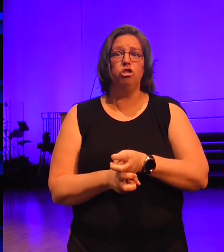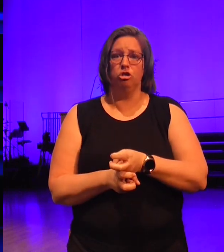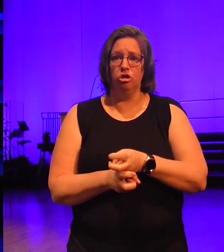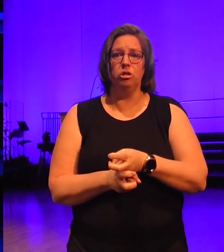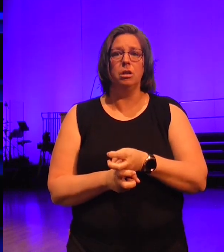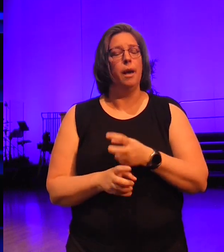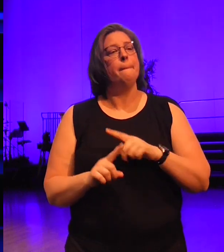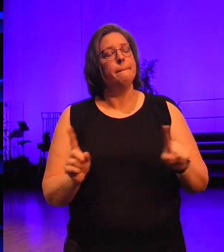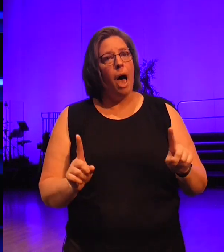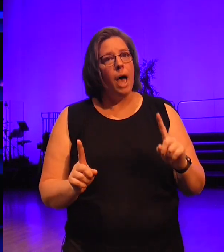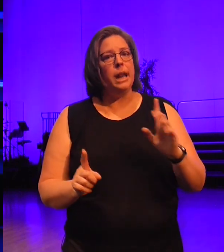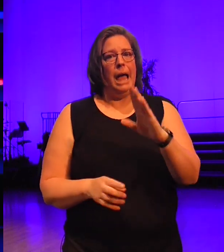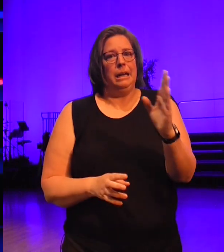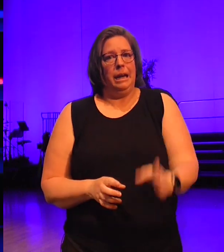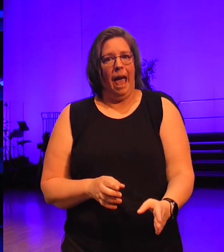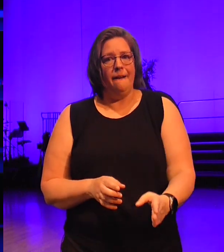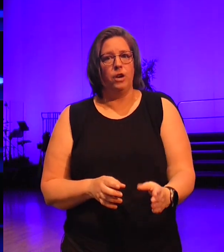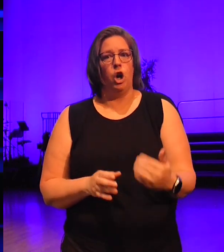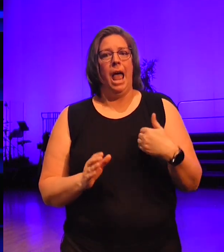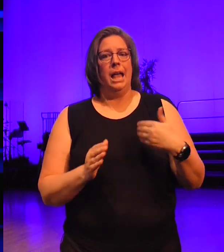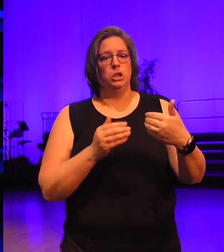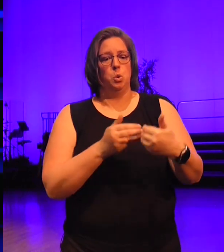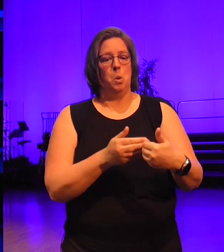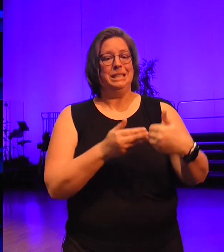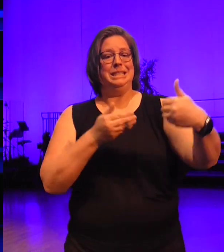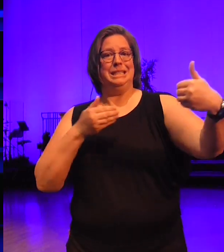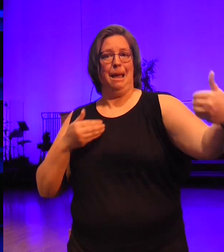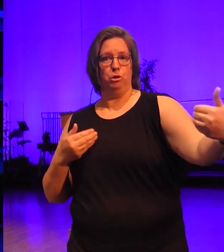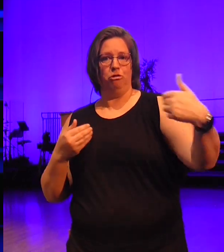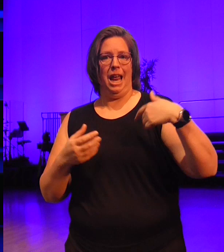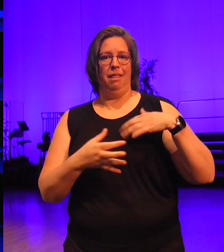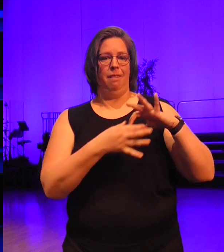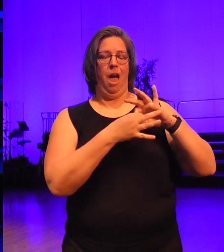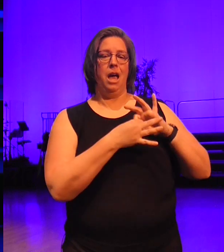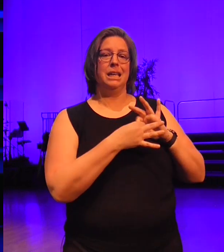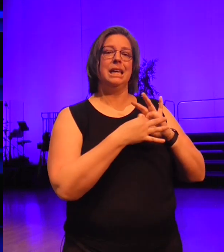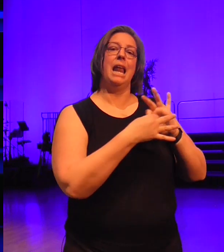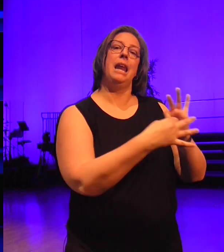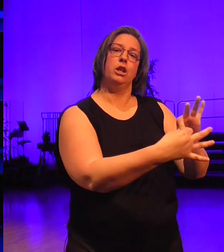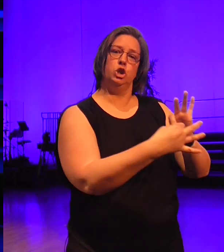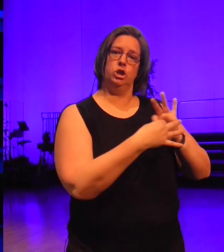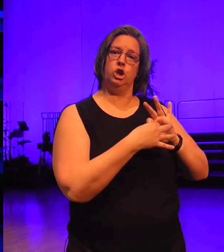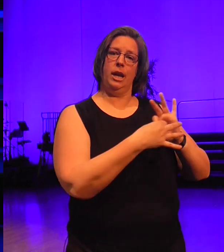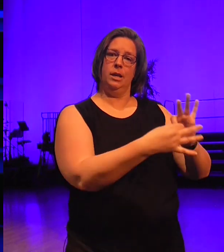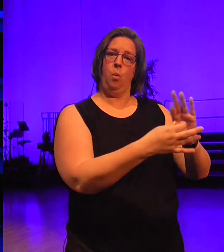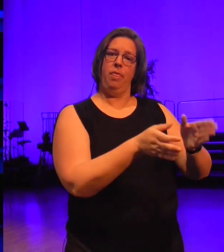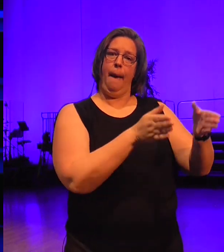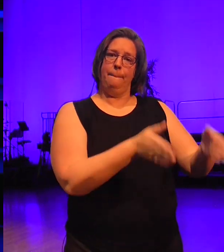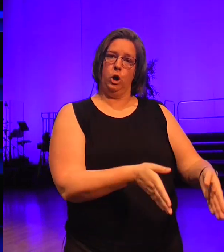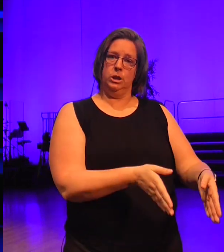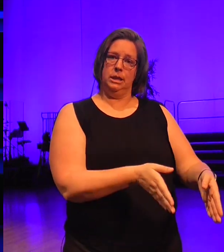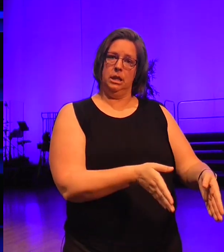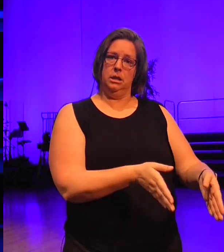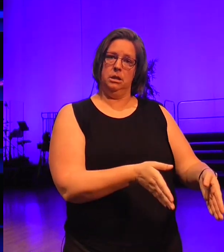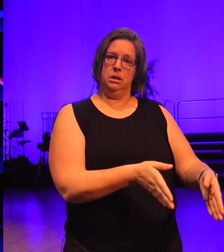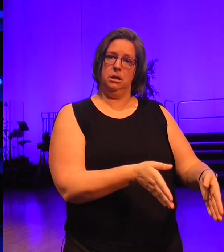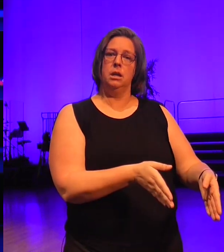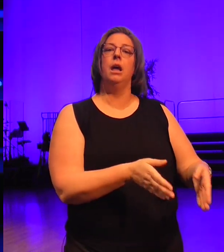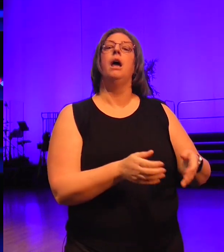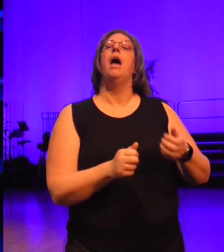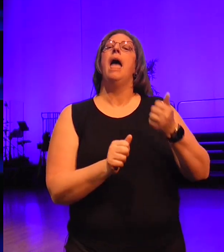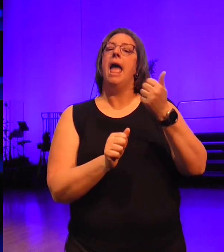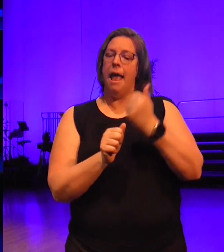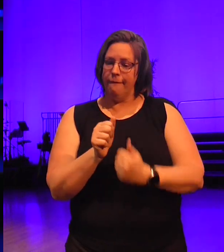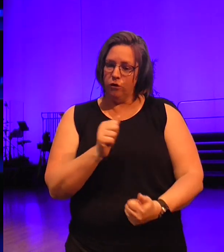yet I never had to separate my connection with that person. Because each and every morning in